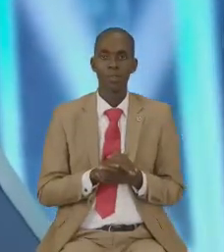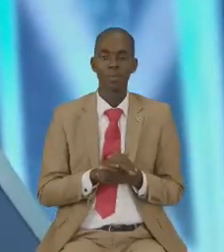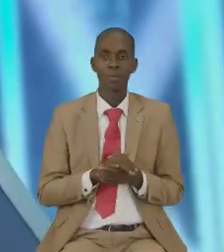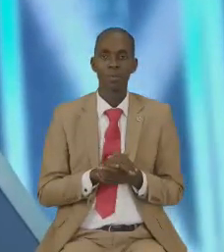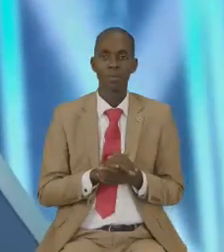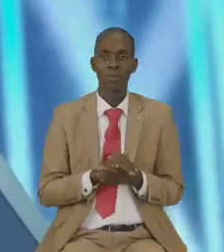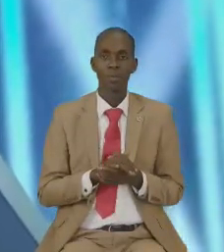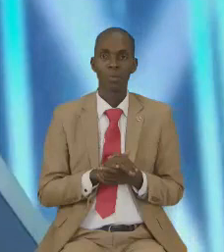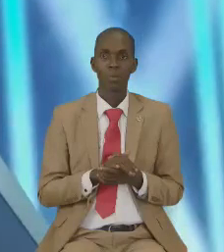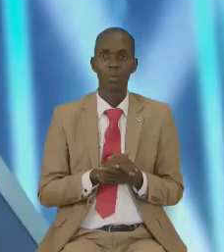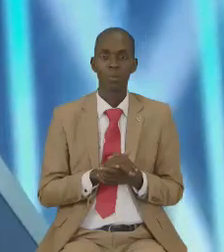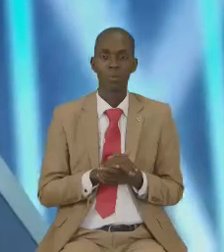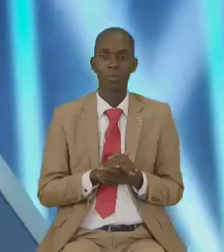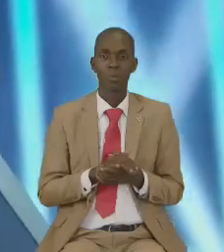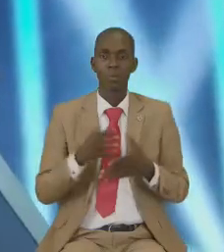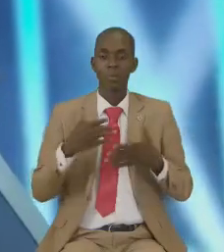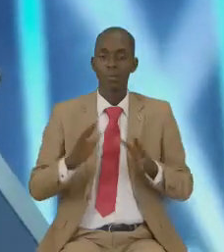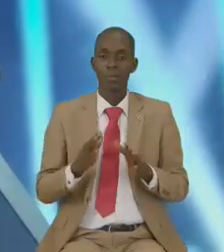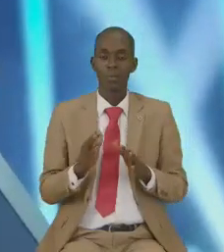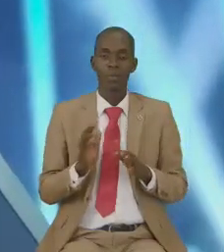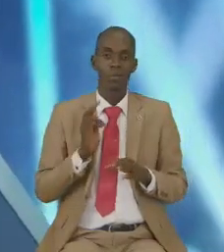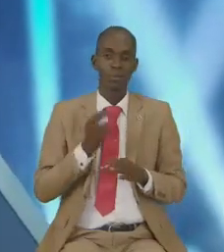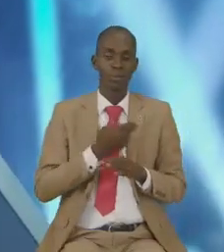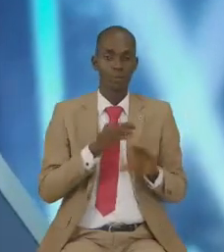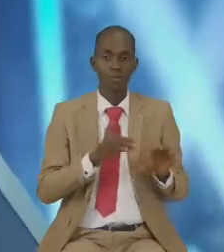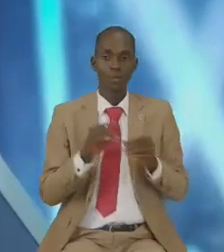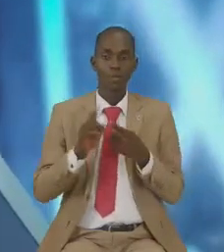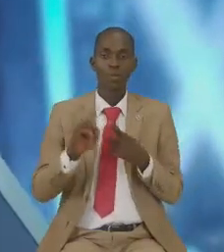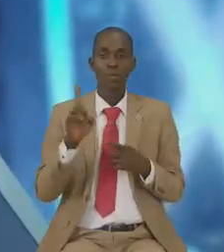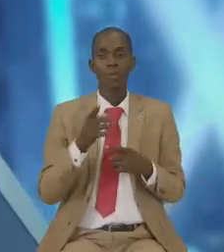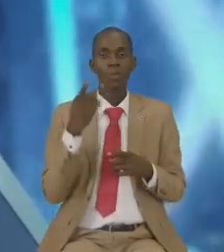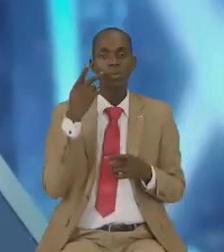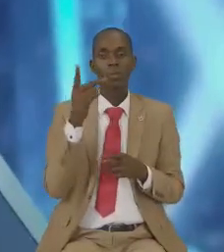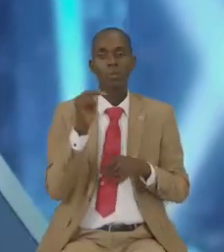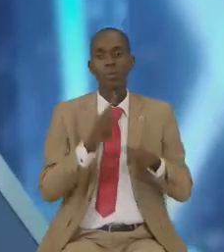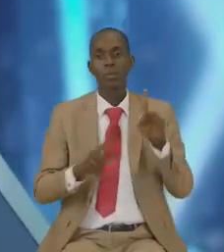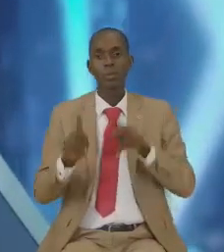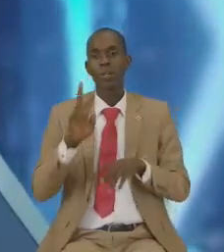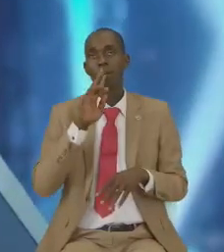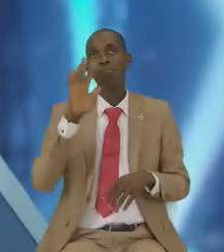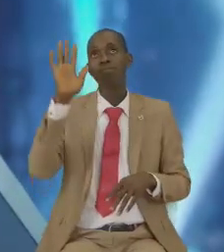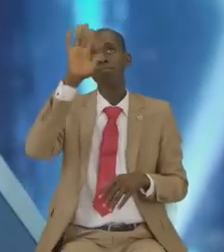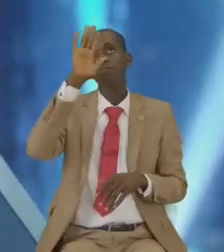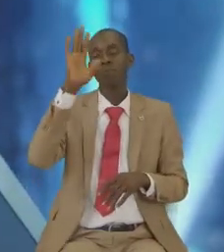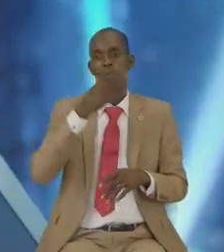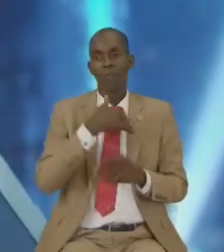to where they are raising their hands and help them out.